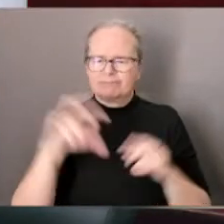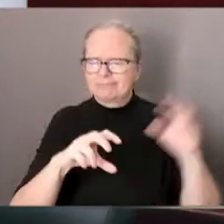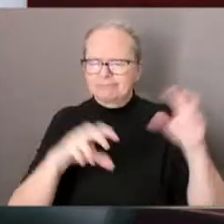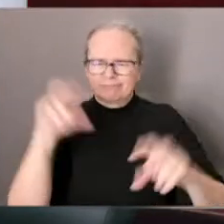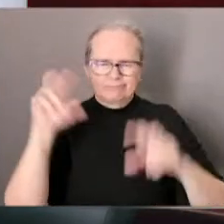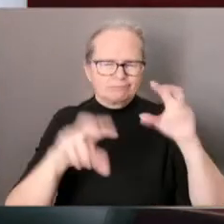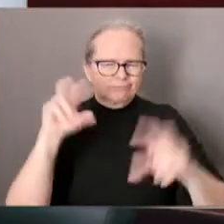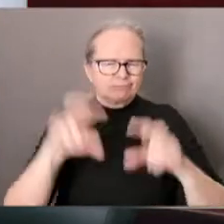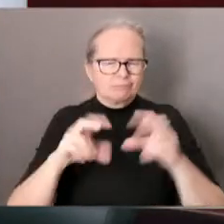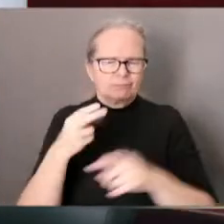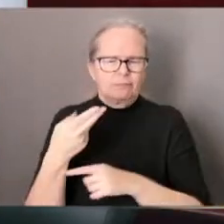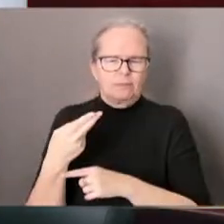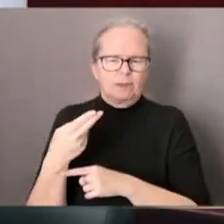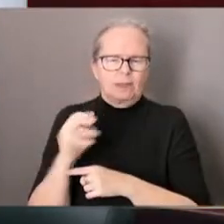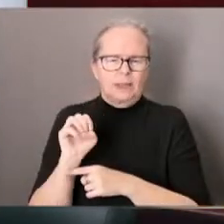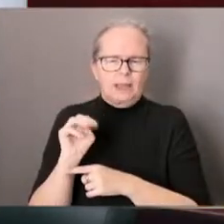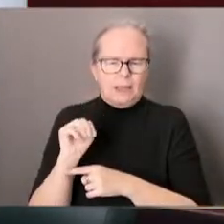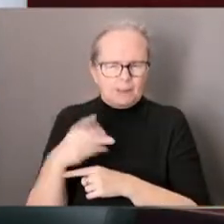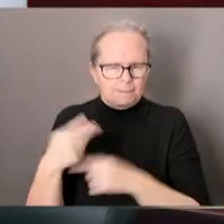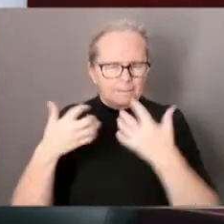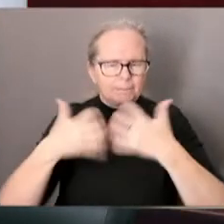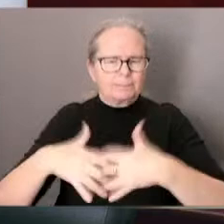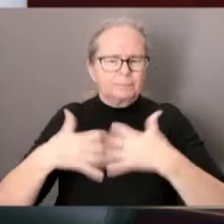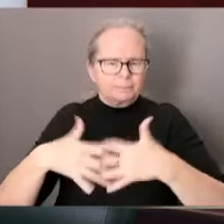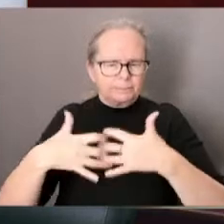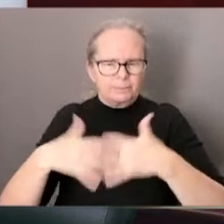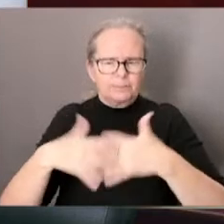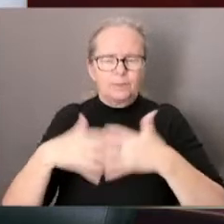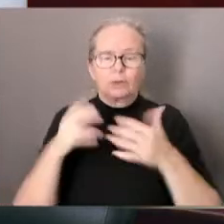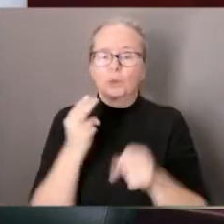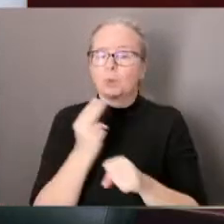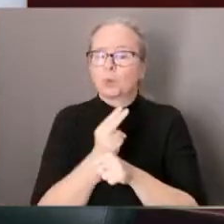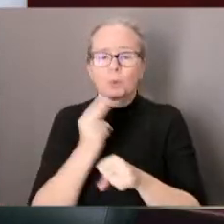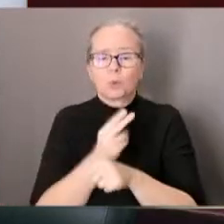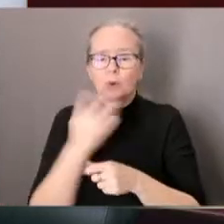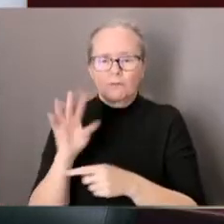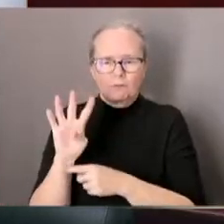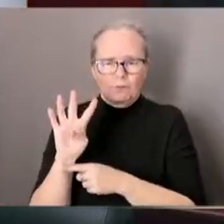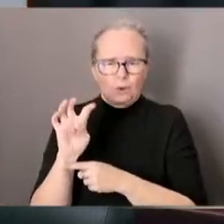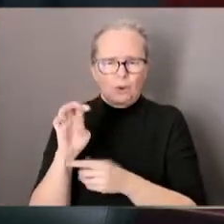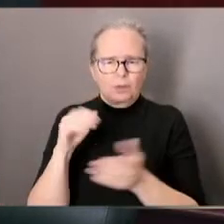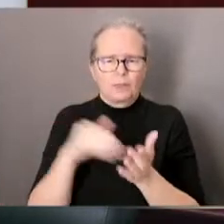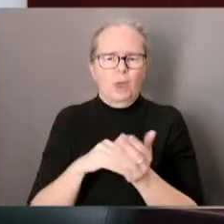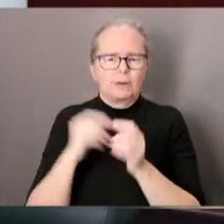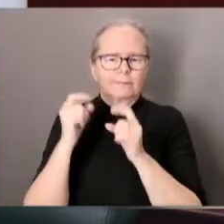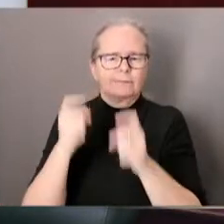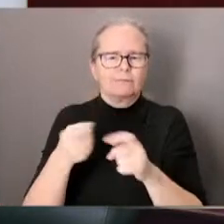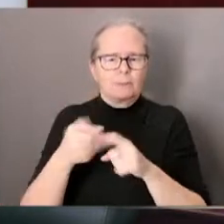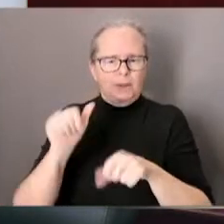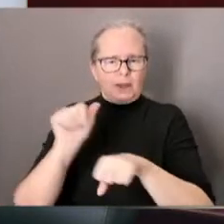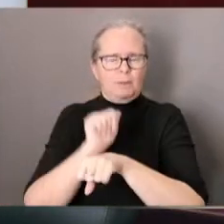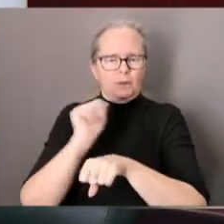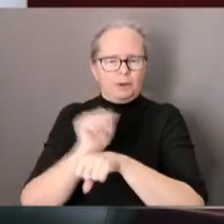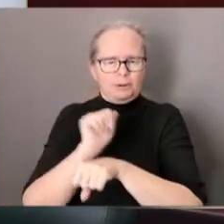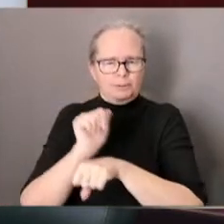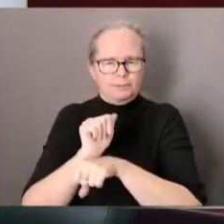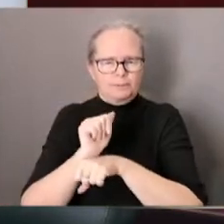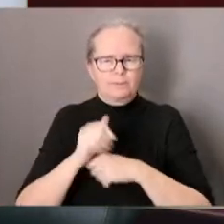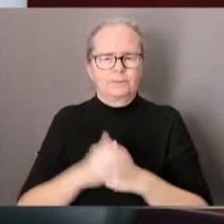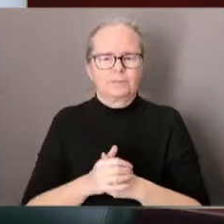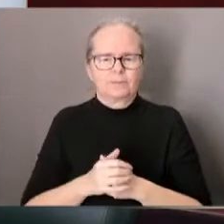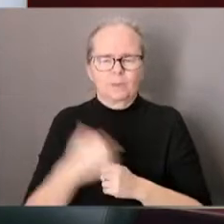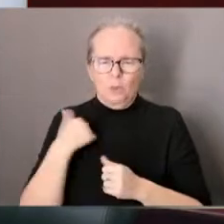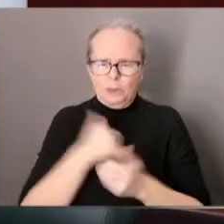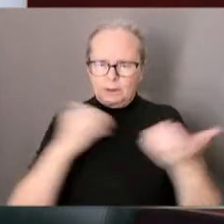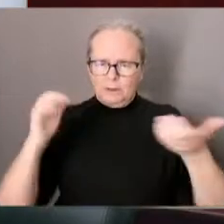of a four hundred thousand dollar Grant from the government of Alberta we also partner to invest in vegerville's agri-food industrial park